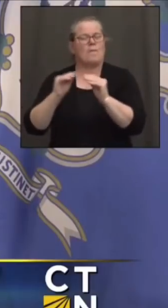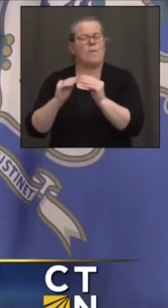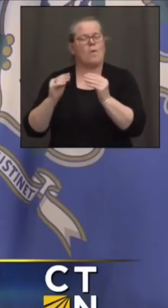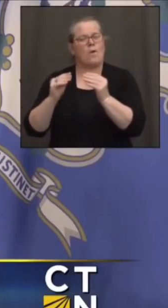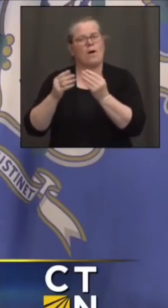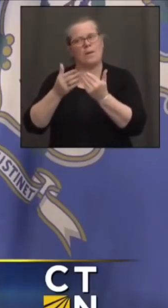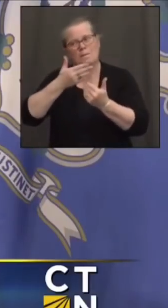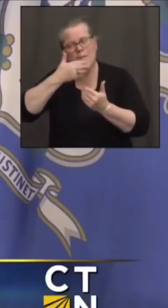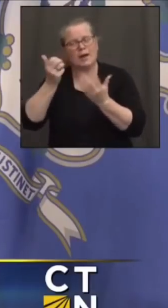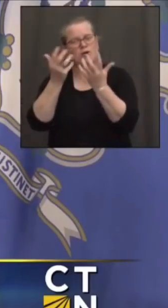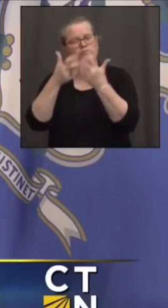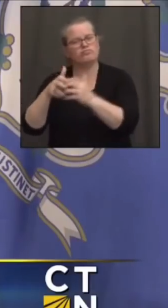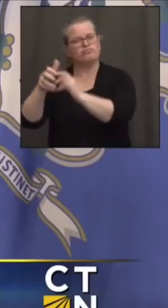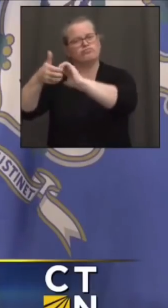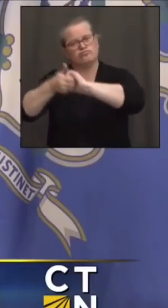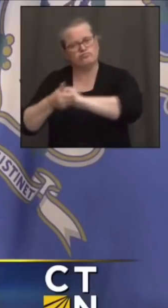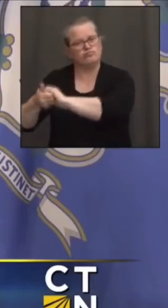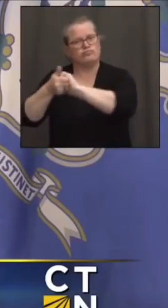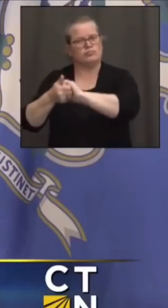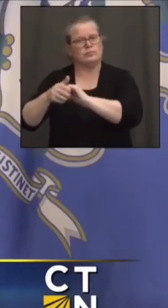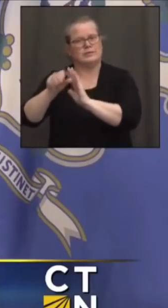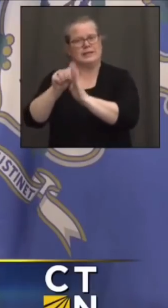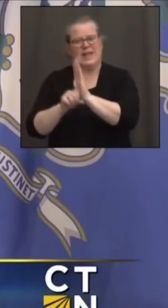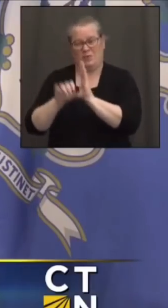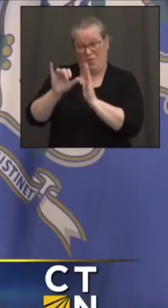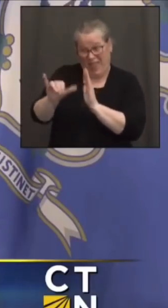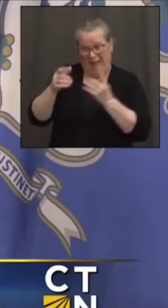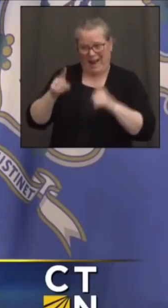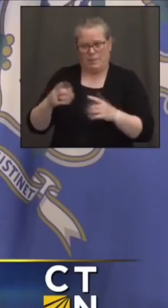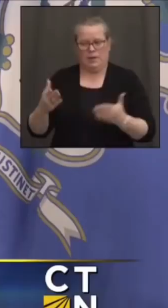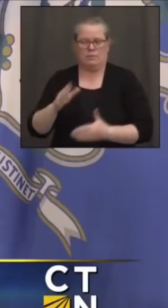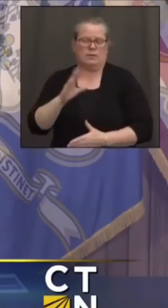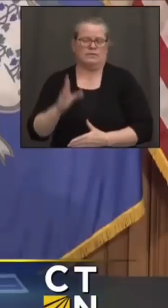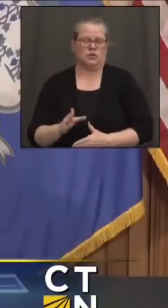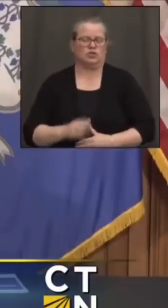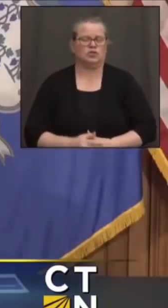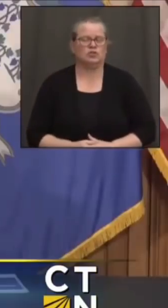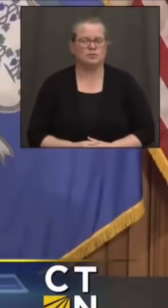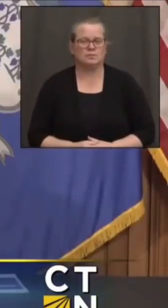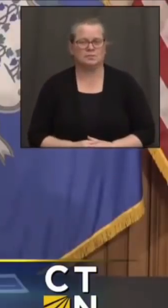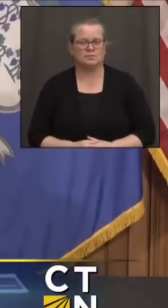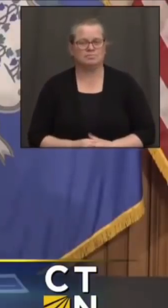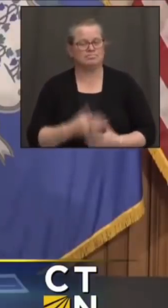better state where nothing like that can ever happen. Thank you.